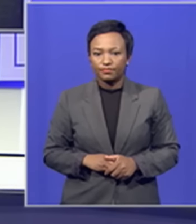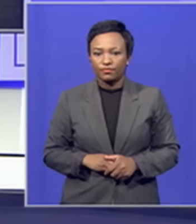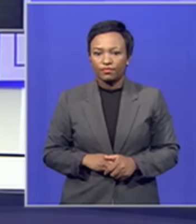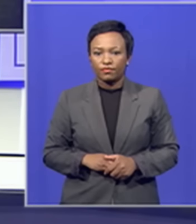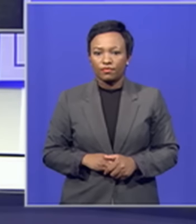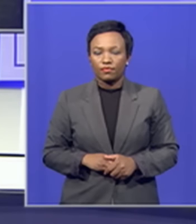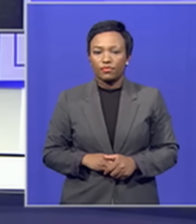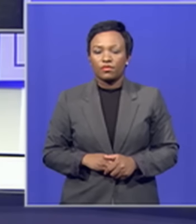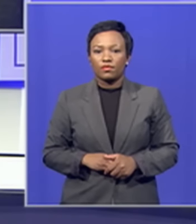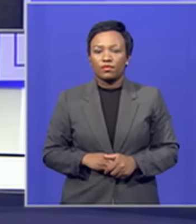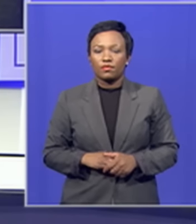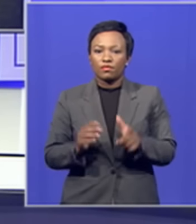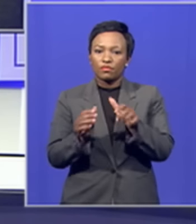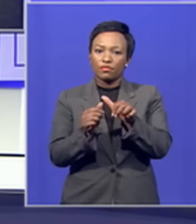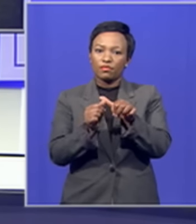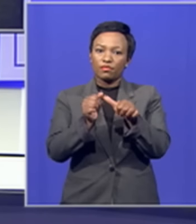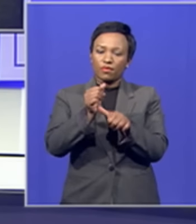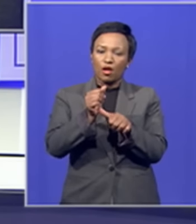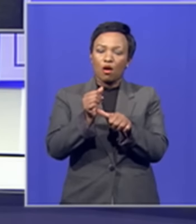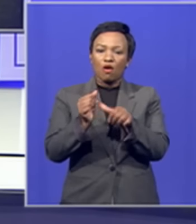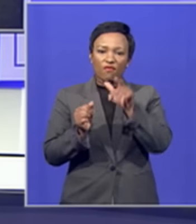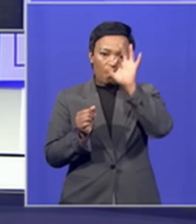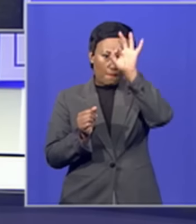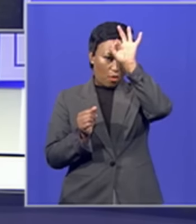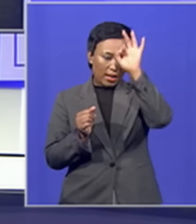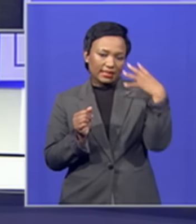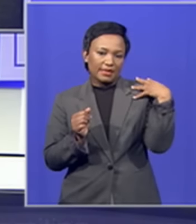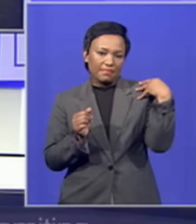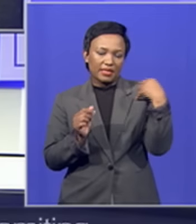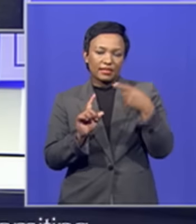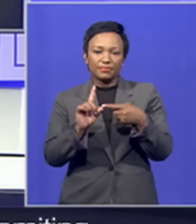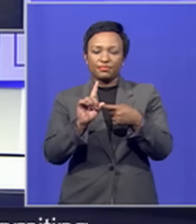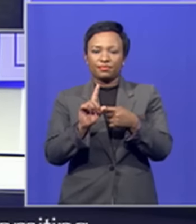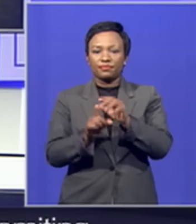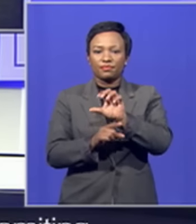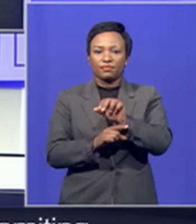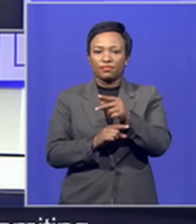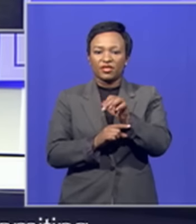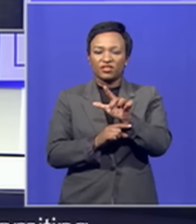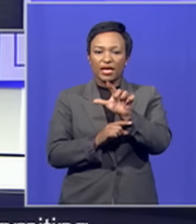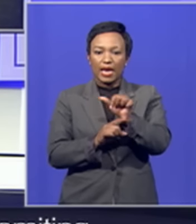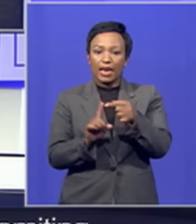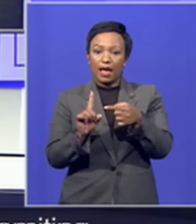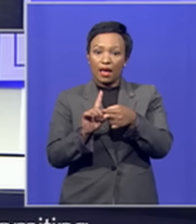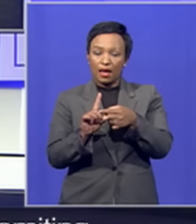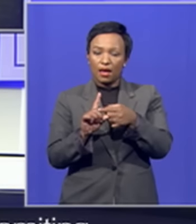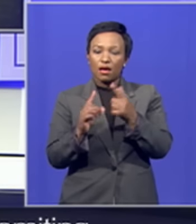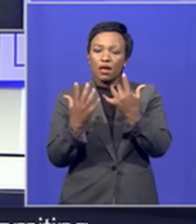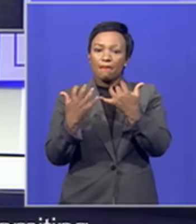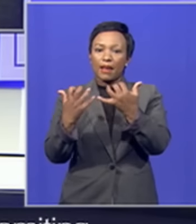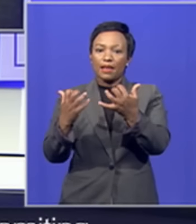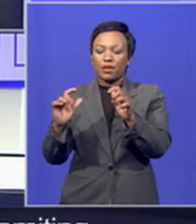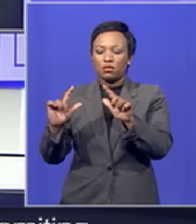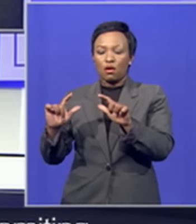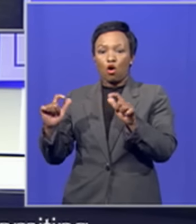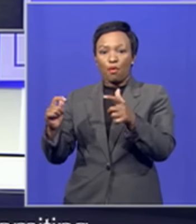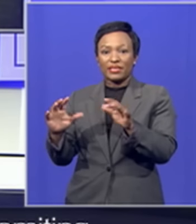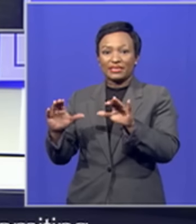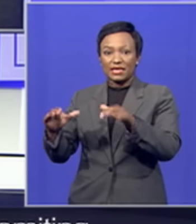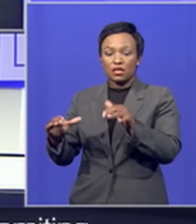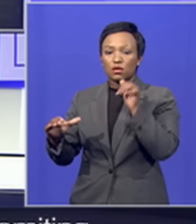Motlatsa tona ya mapodisi Sheila Bushielo o tlile go tlhagelela kwa komiting e ya nakwana ya palamente ka moso.